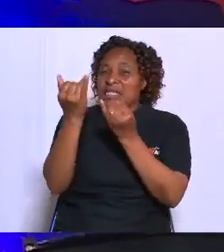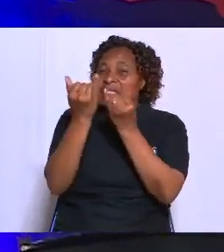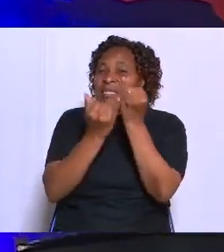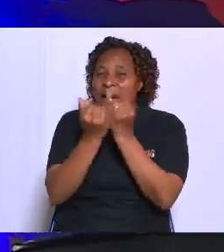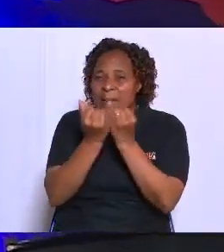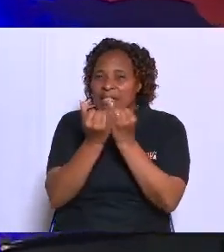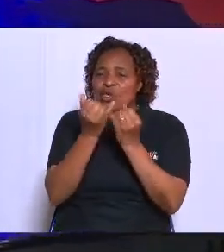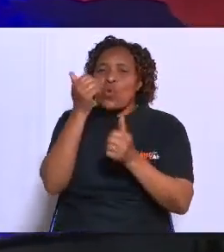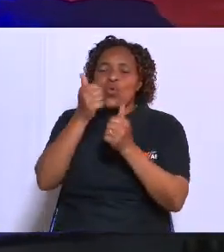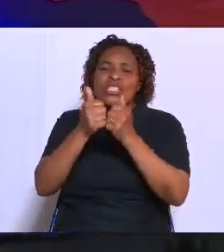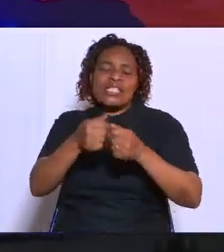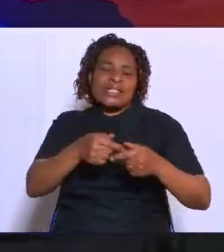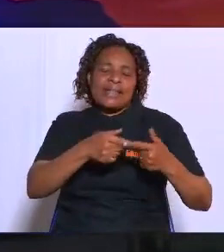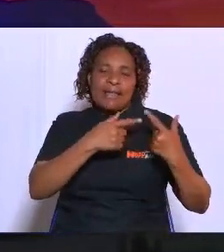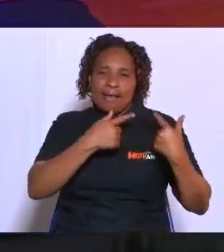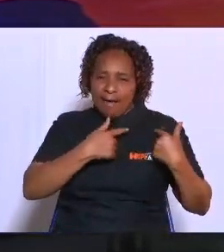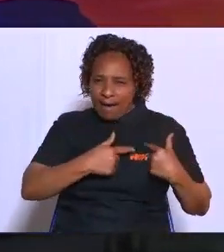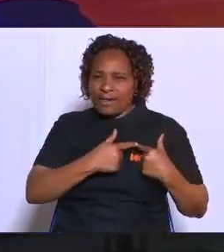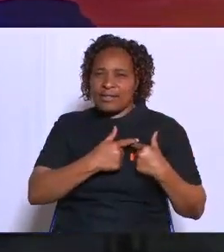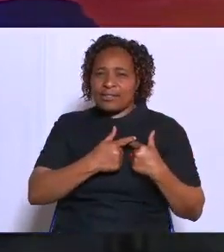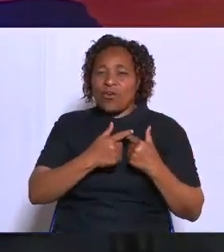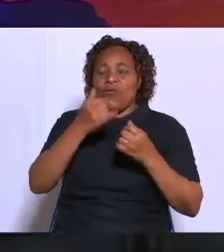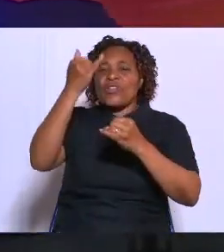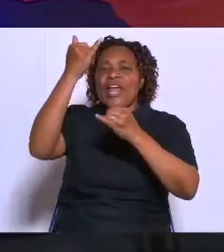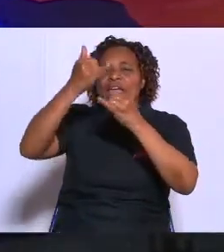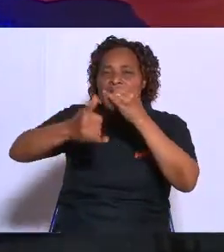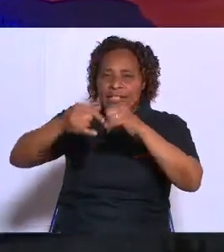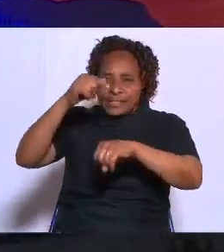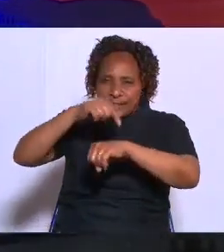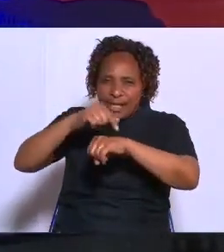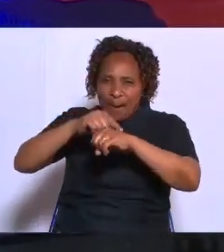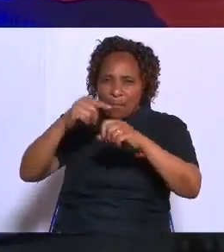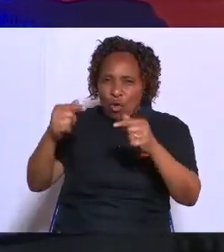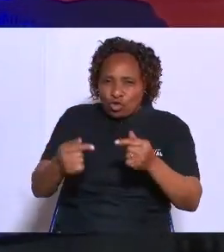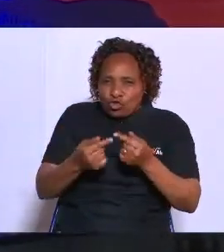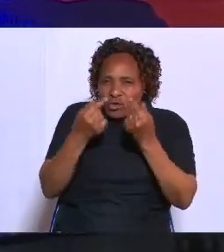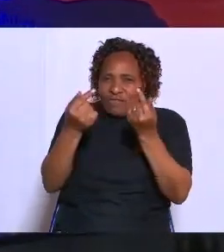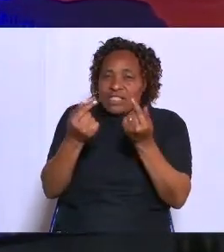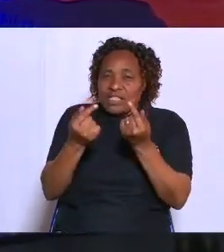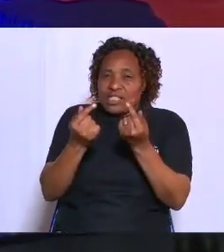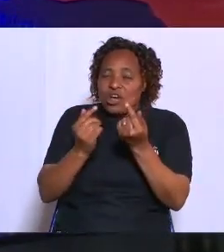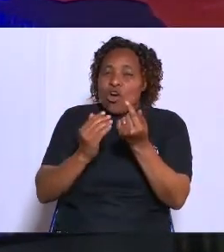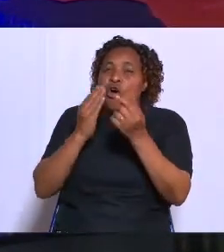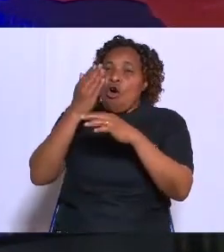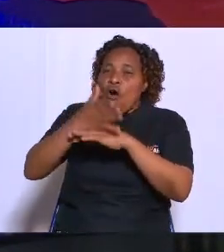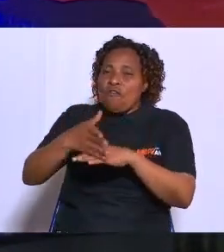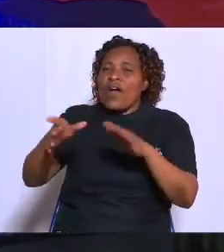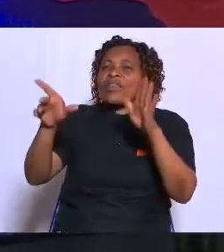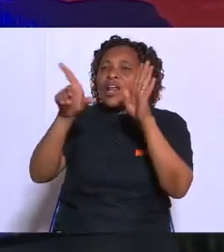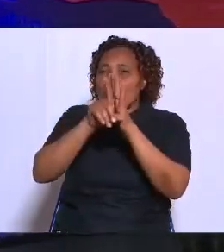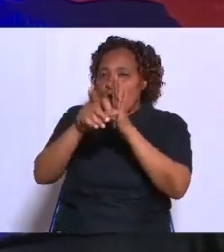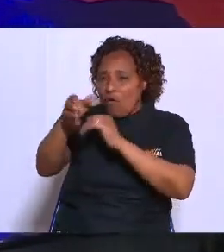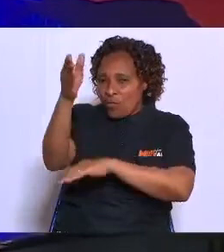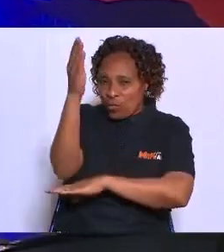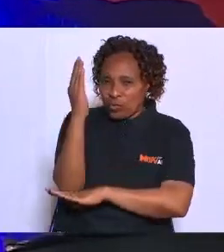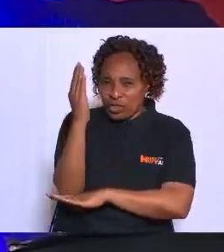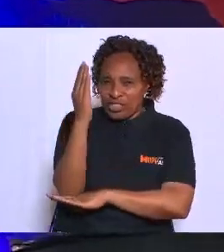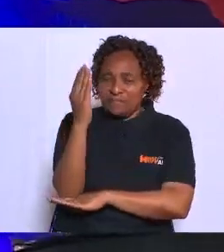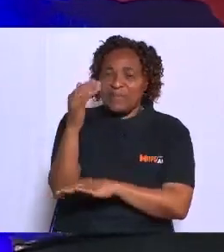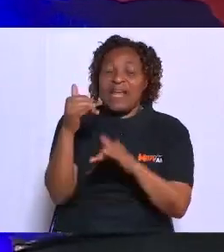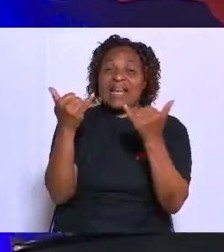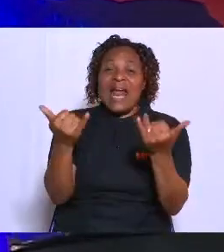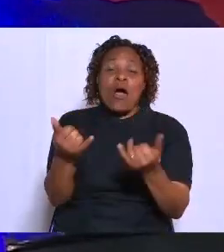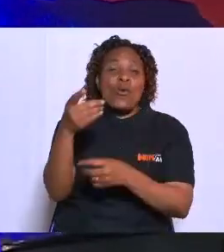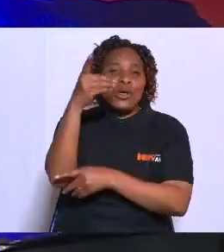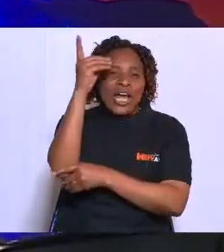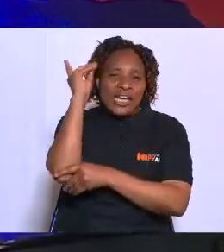is at the heart of an end time controversy over the law of God now in